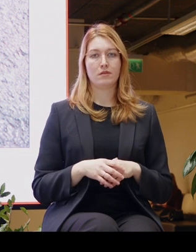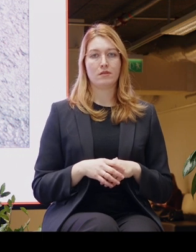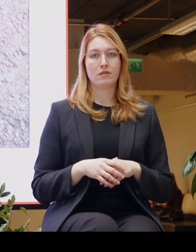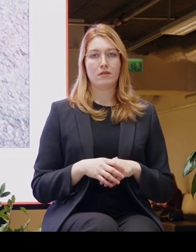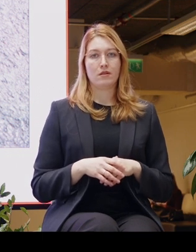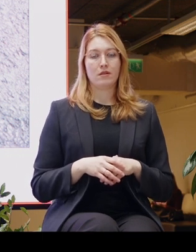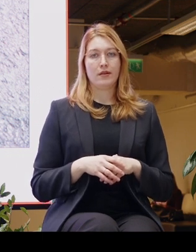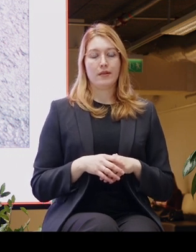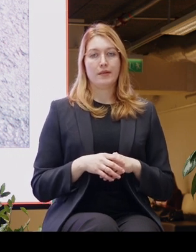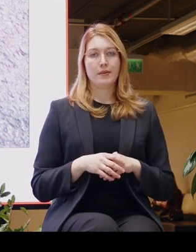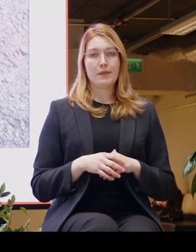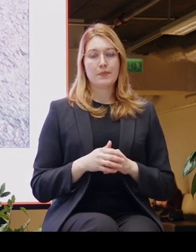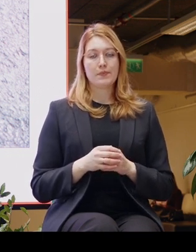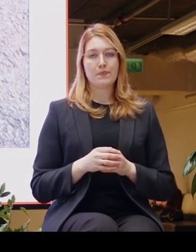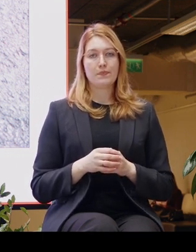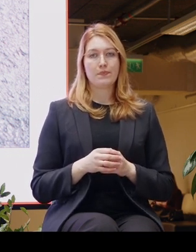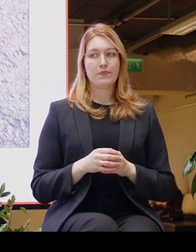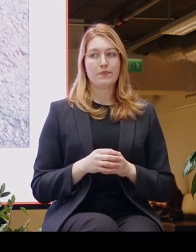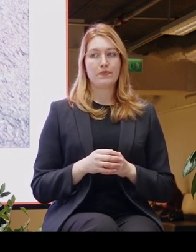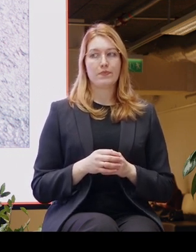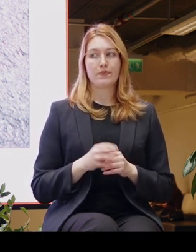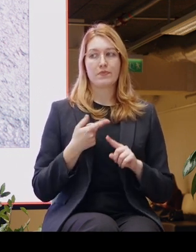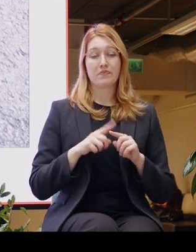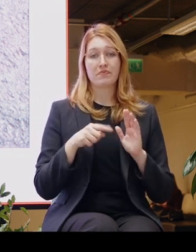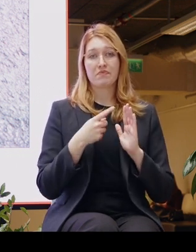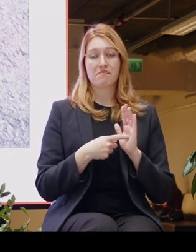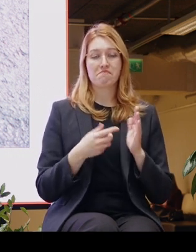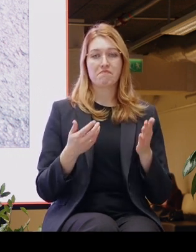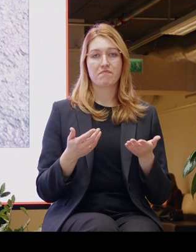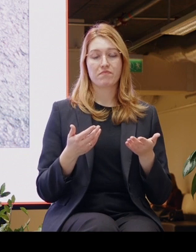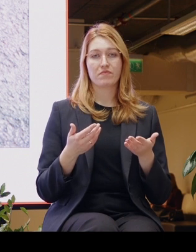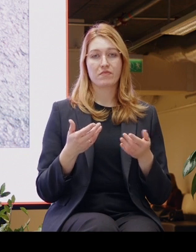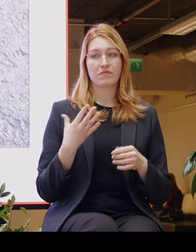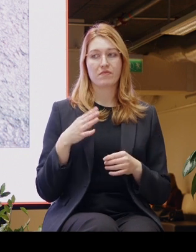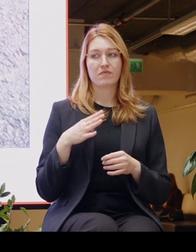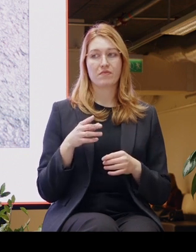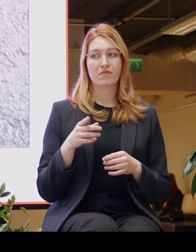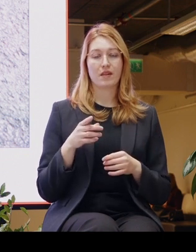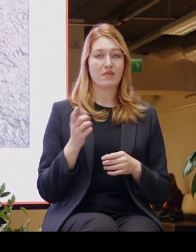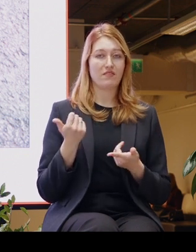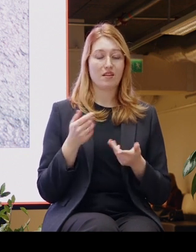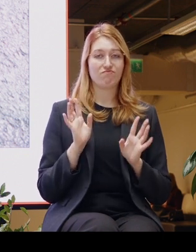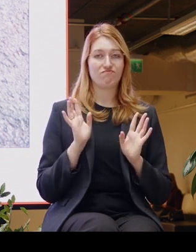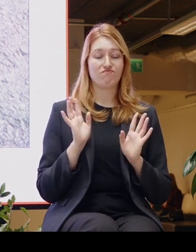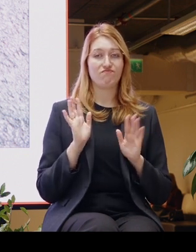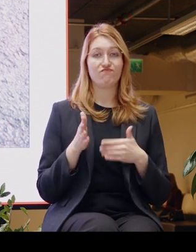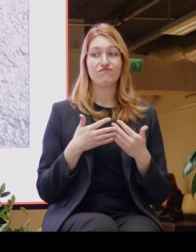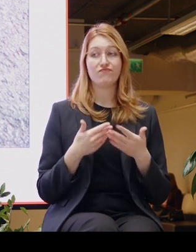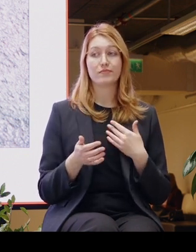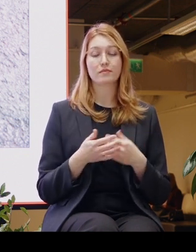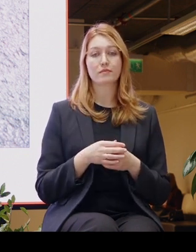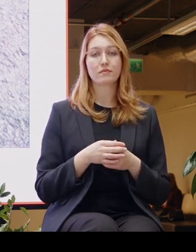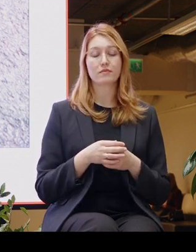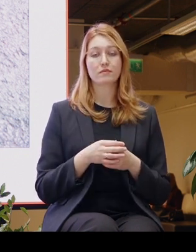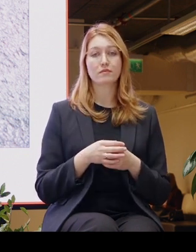And this is just what we have seen by the time I have done whatever. Here we can see that